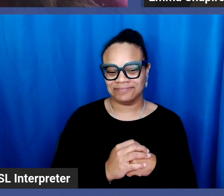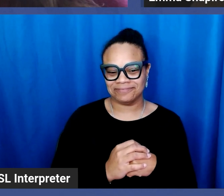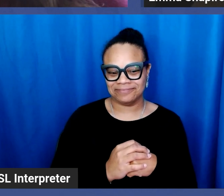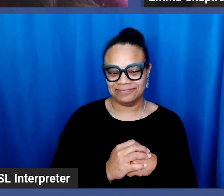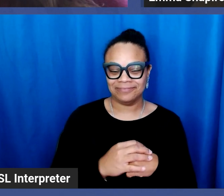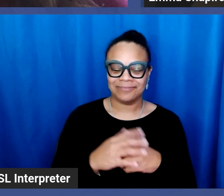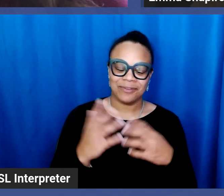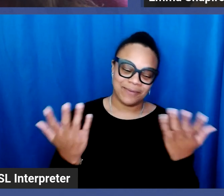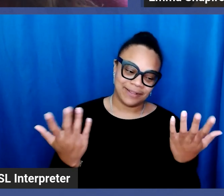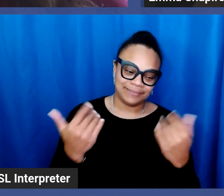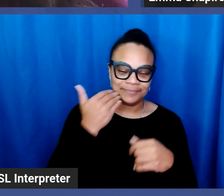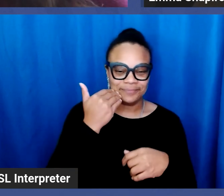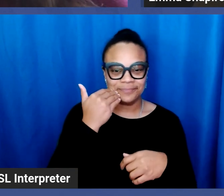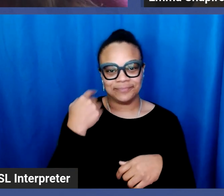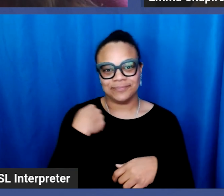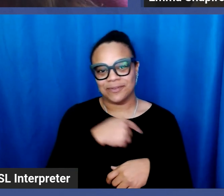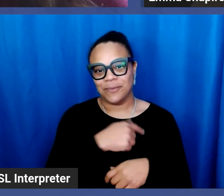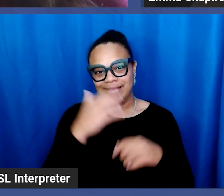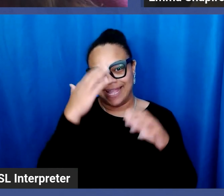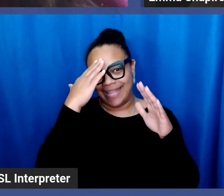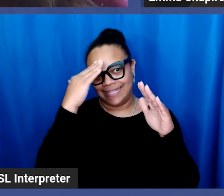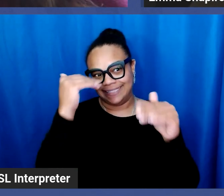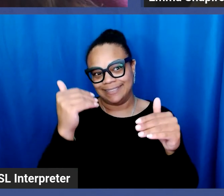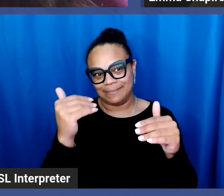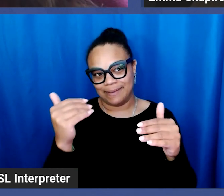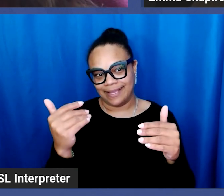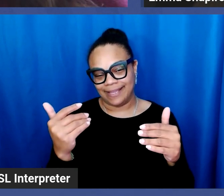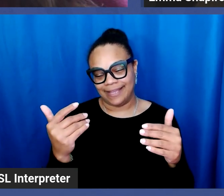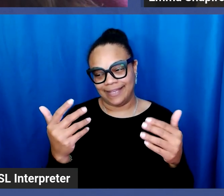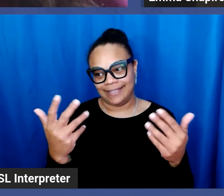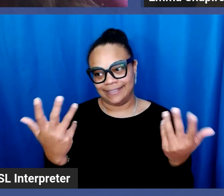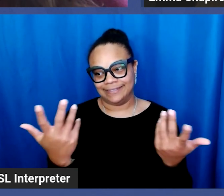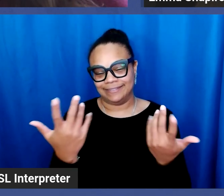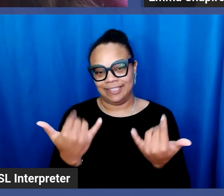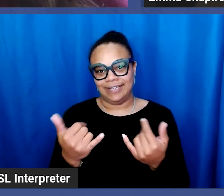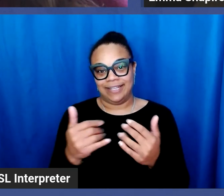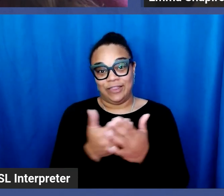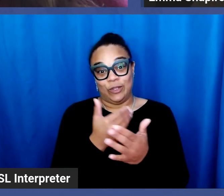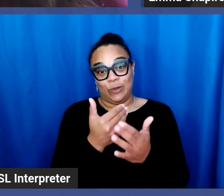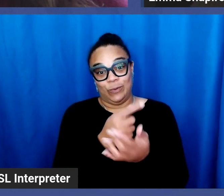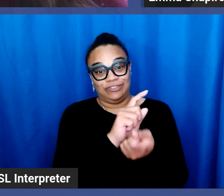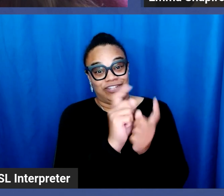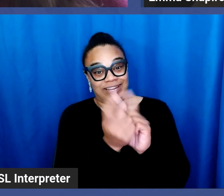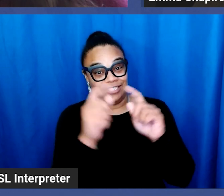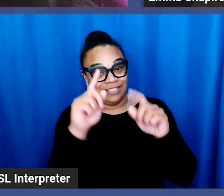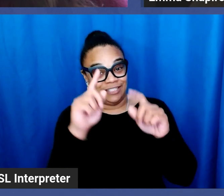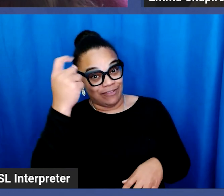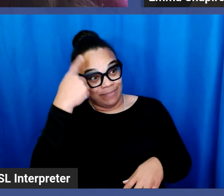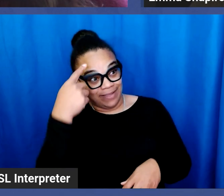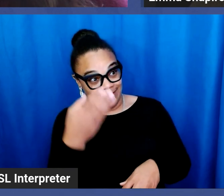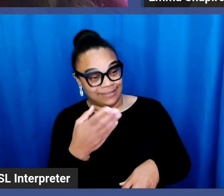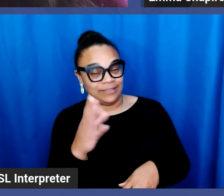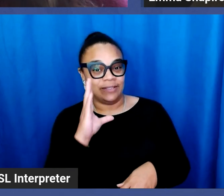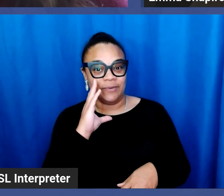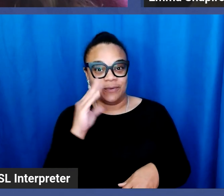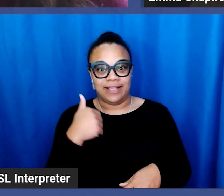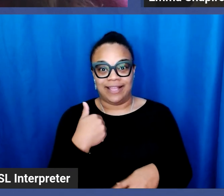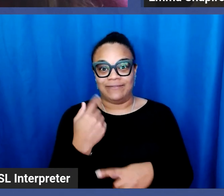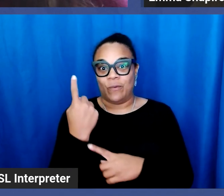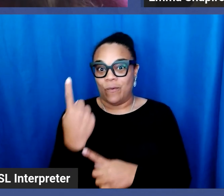Well, you know, we're anticipating that with this change of government, there'd be single